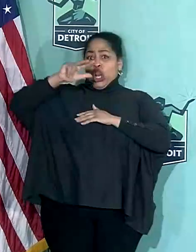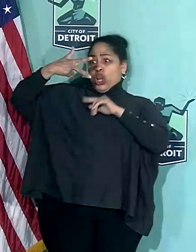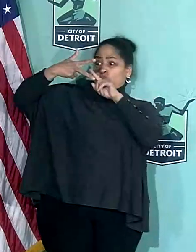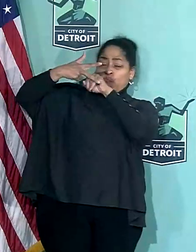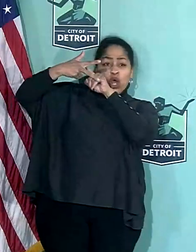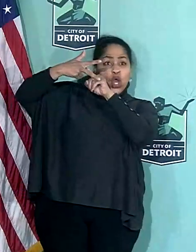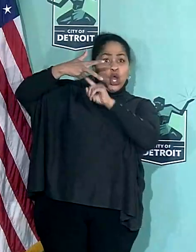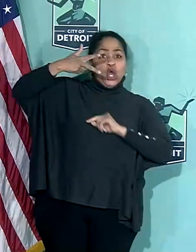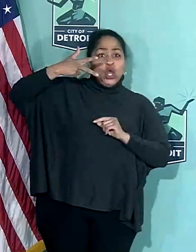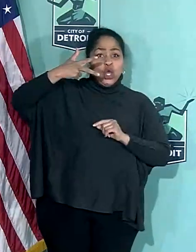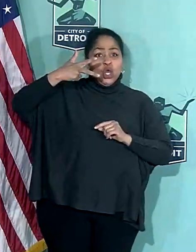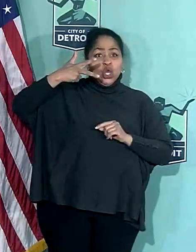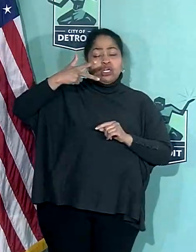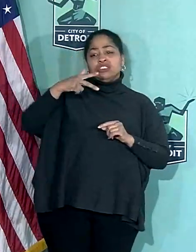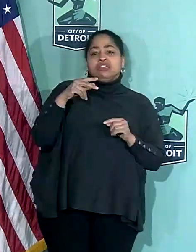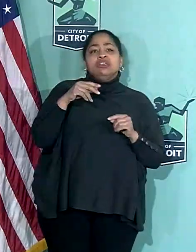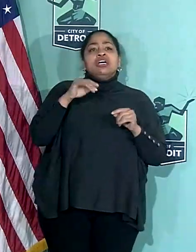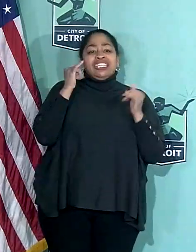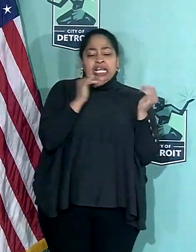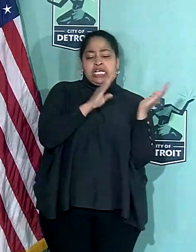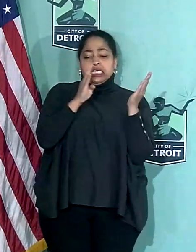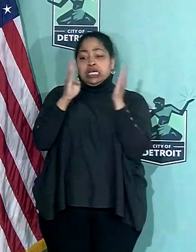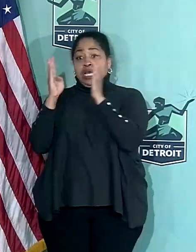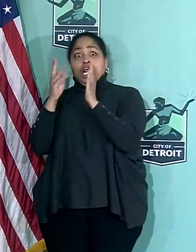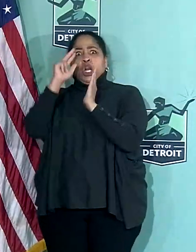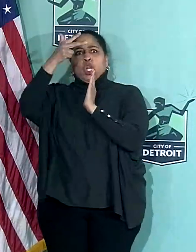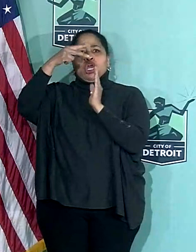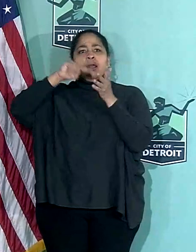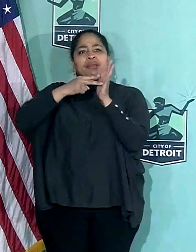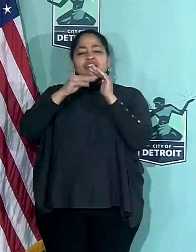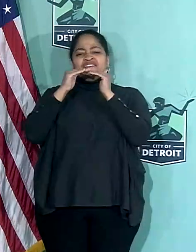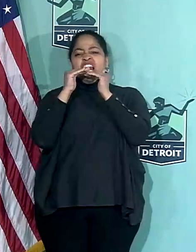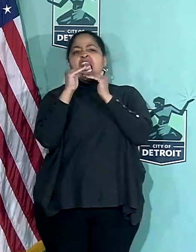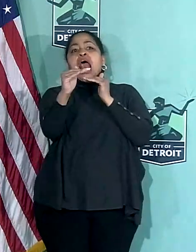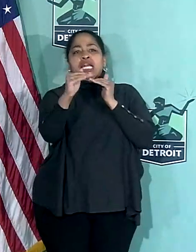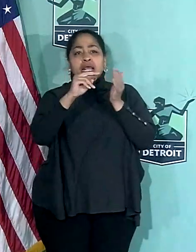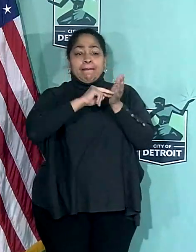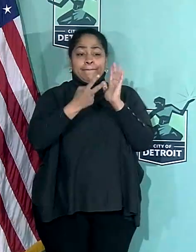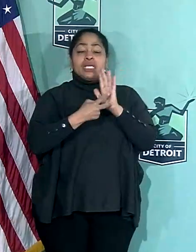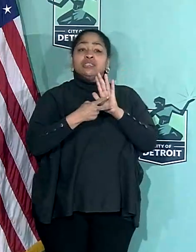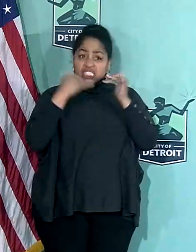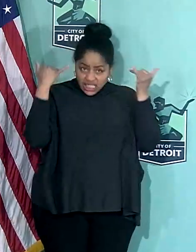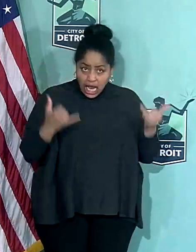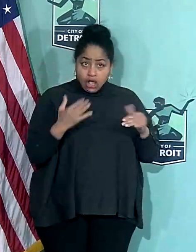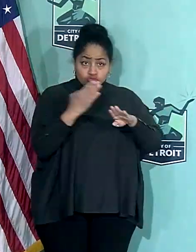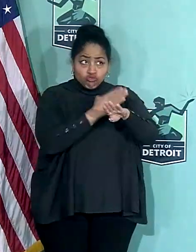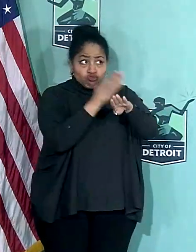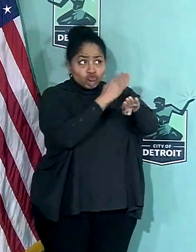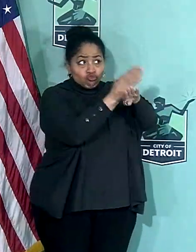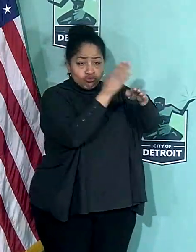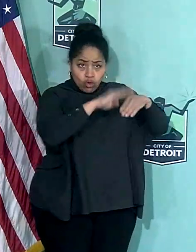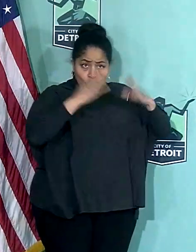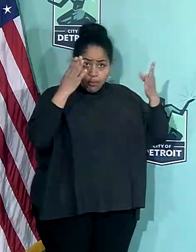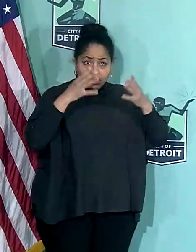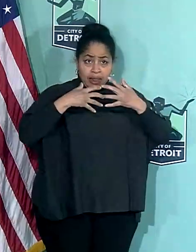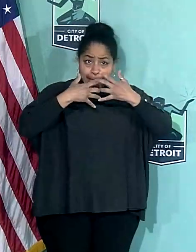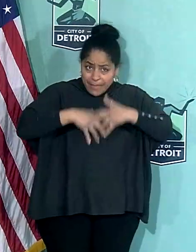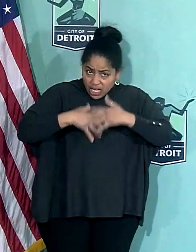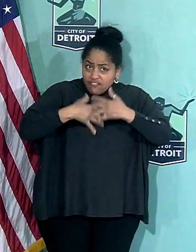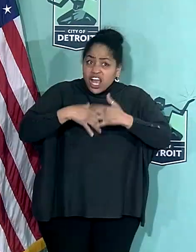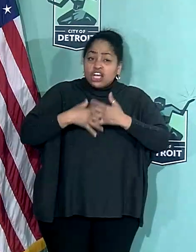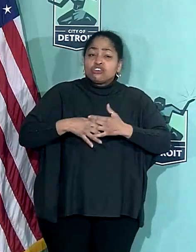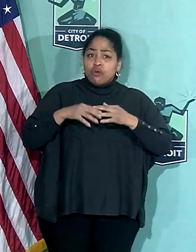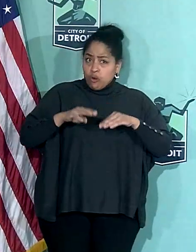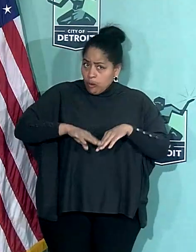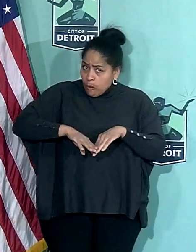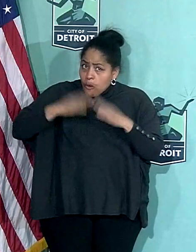which she calls flattening. What that means is that construction is now open. Manufacturing is open, and the supplier plants